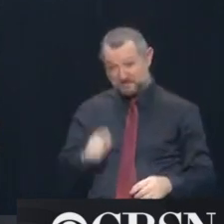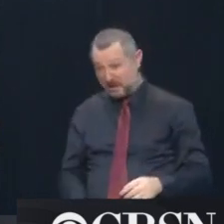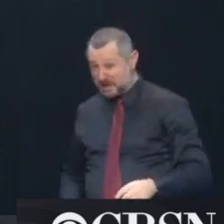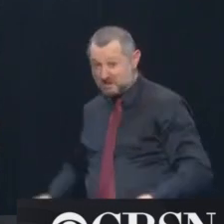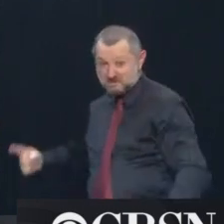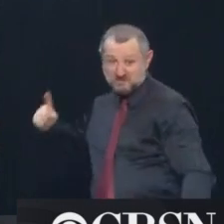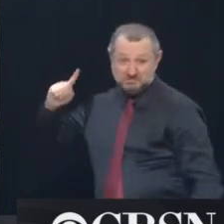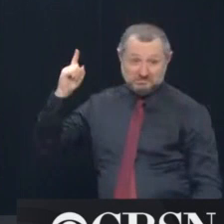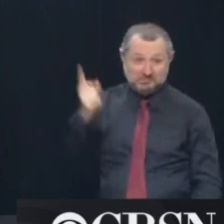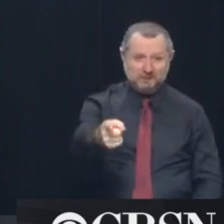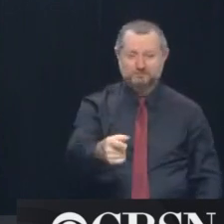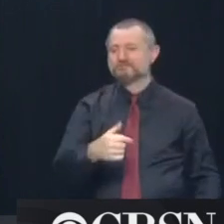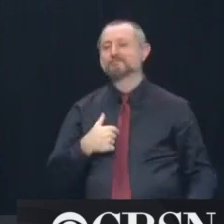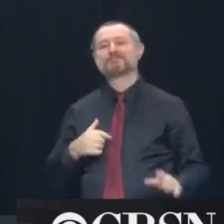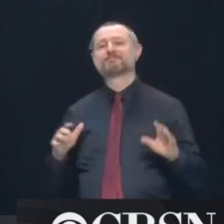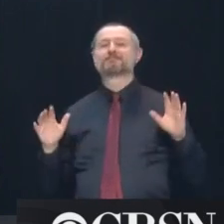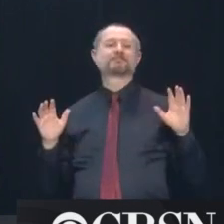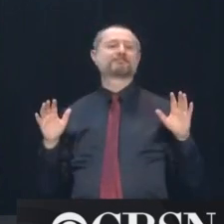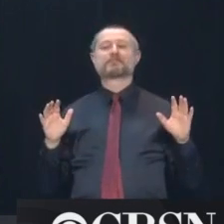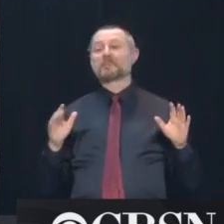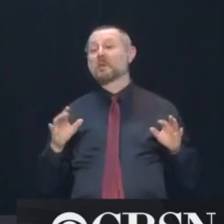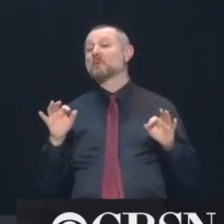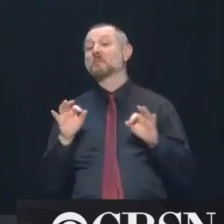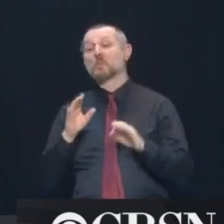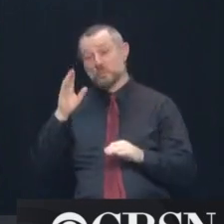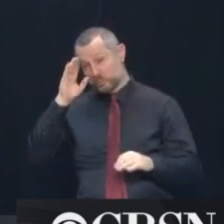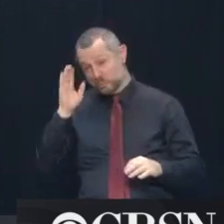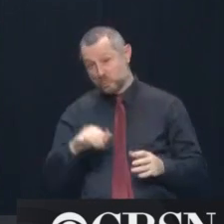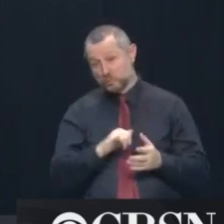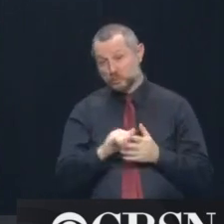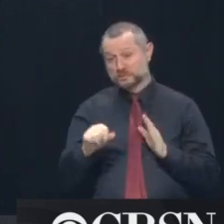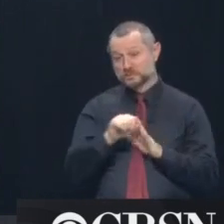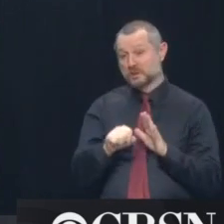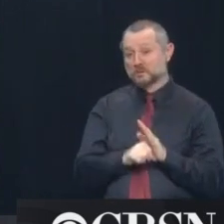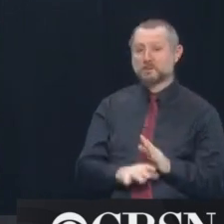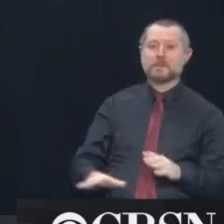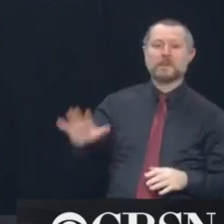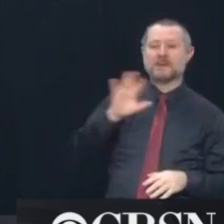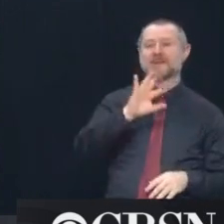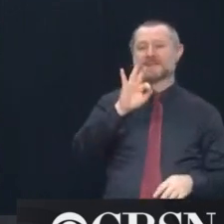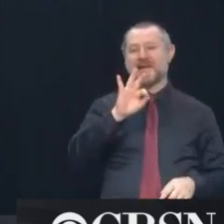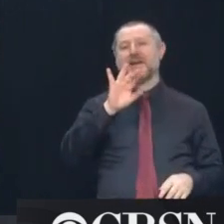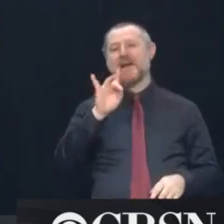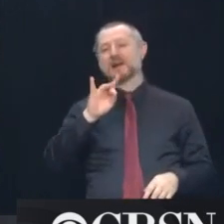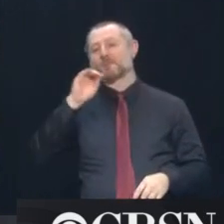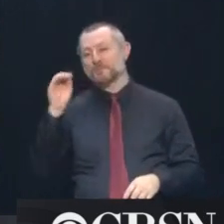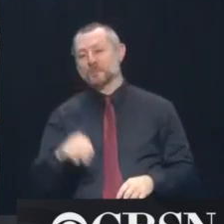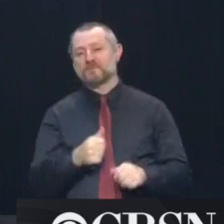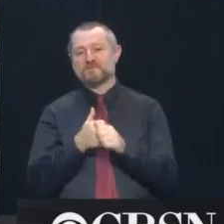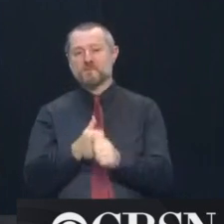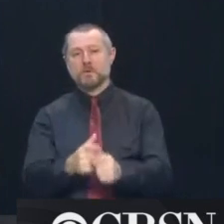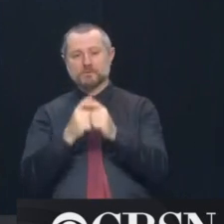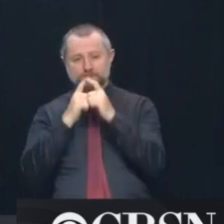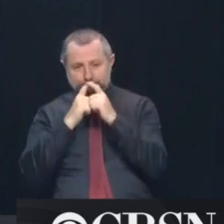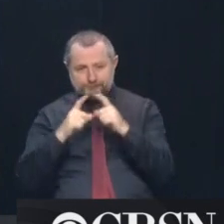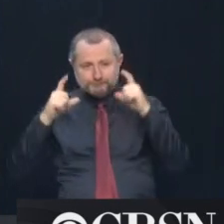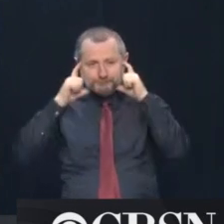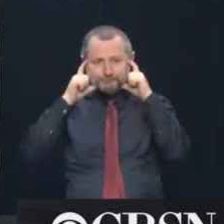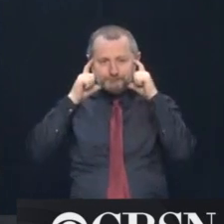have 98% mask compliance, not because government does it. It's because people decided to do